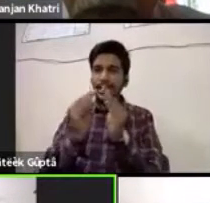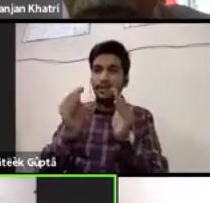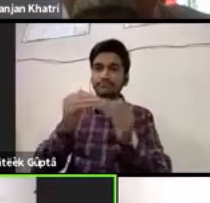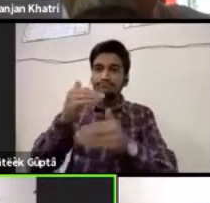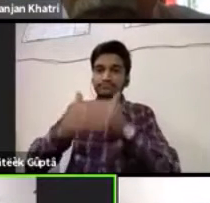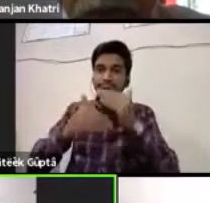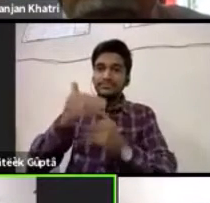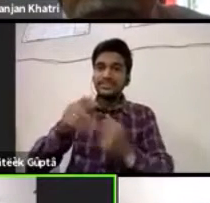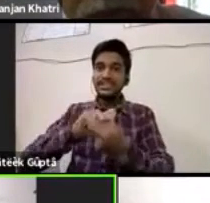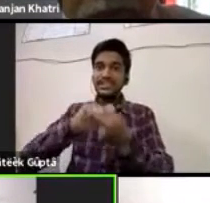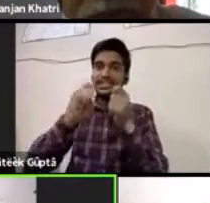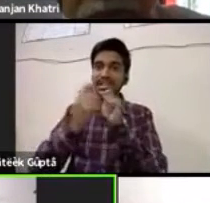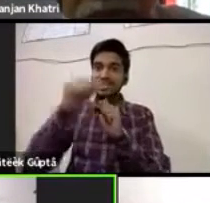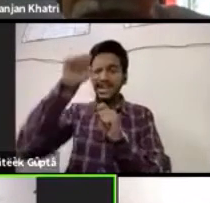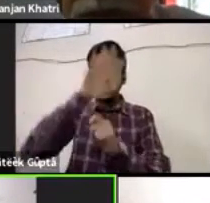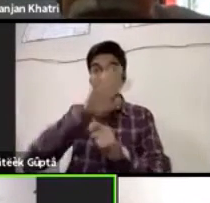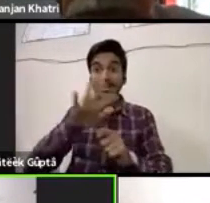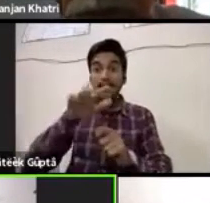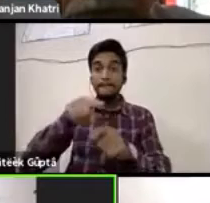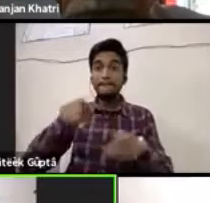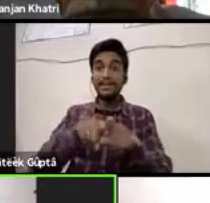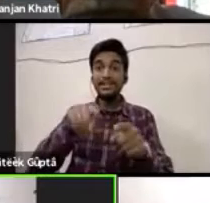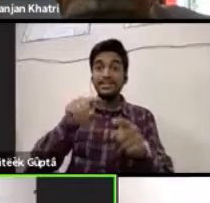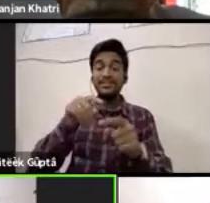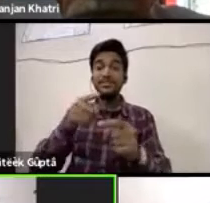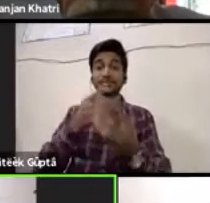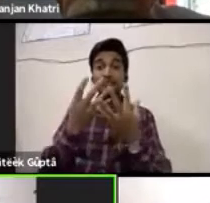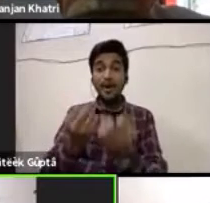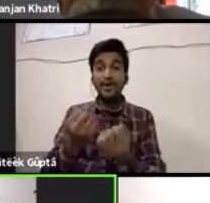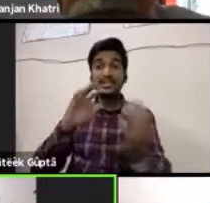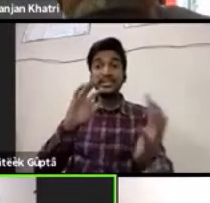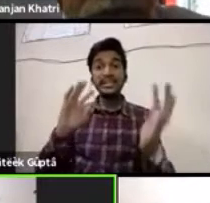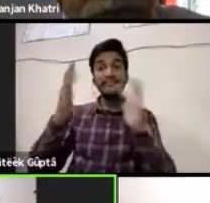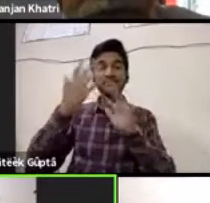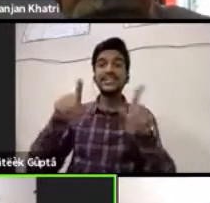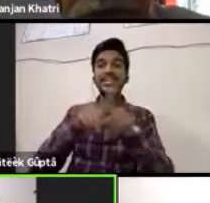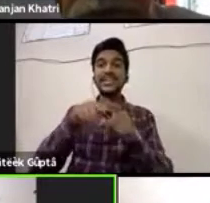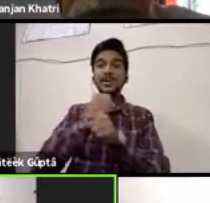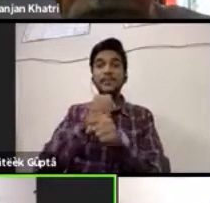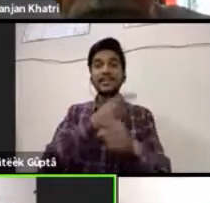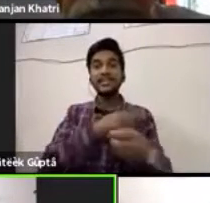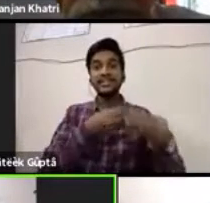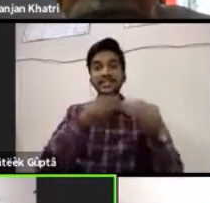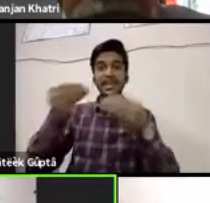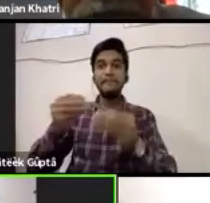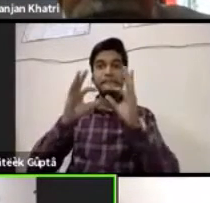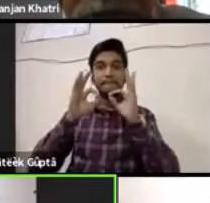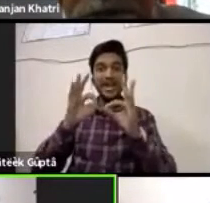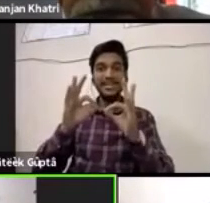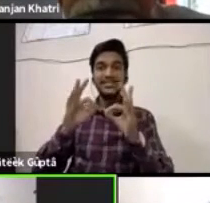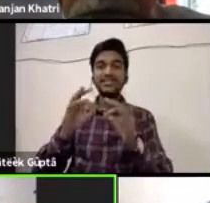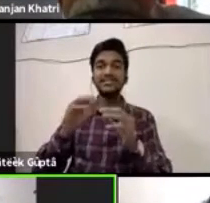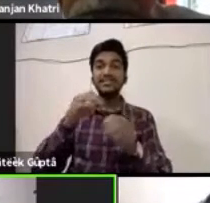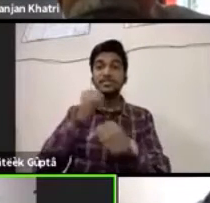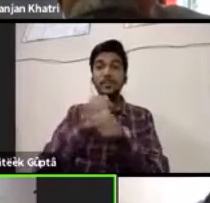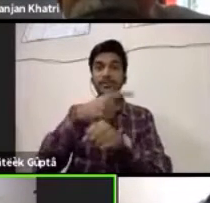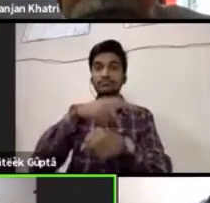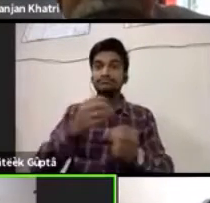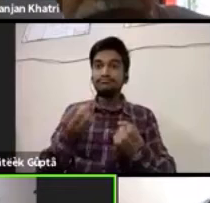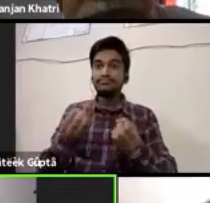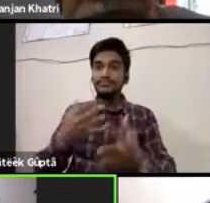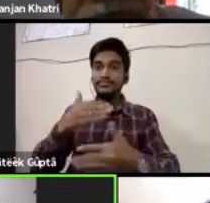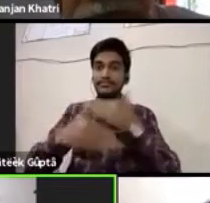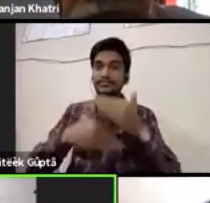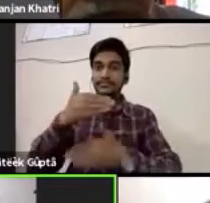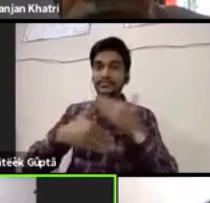happen all over India. I feel it should be the government taking over all these and starting such rehabilitation